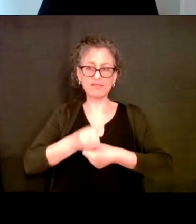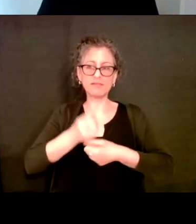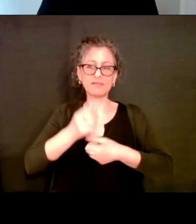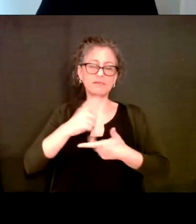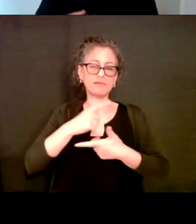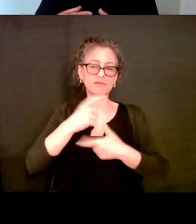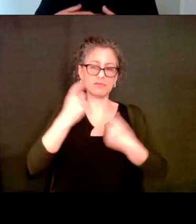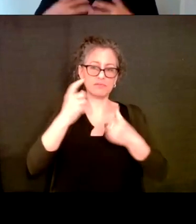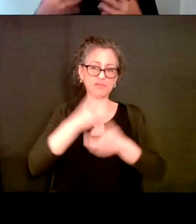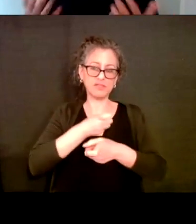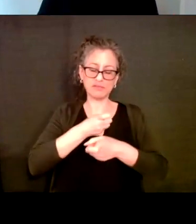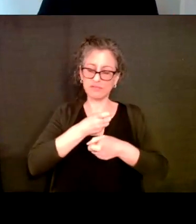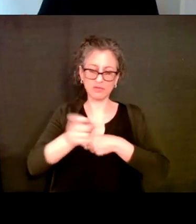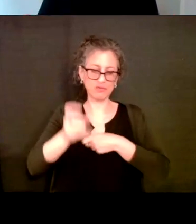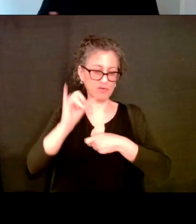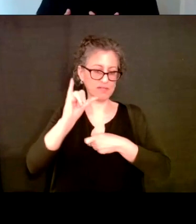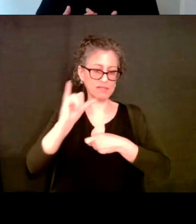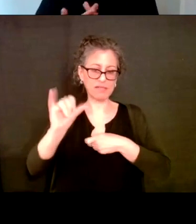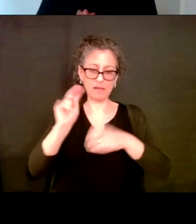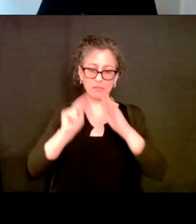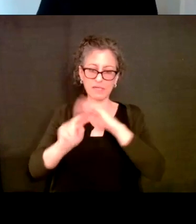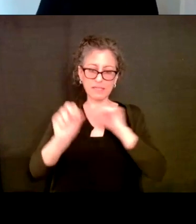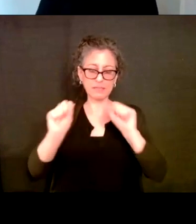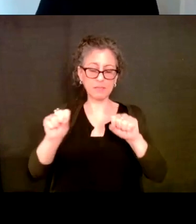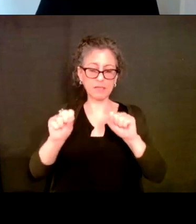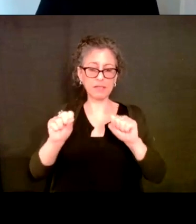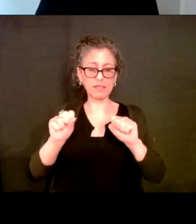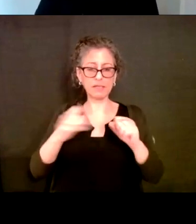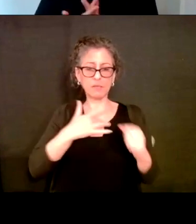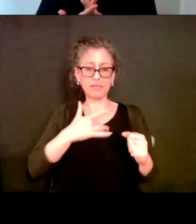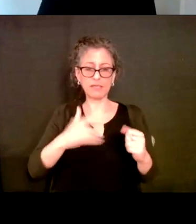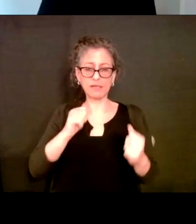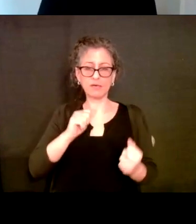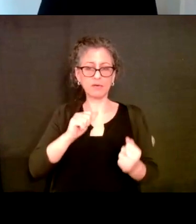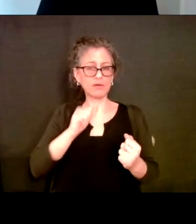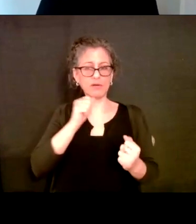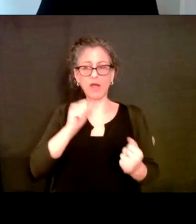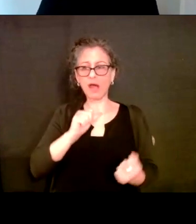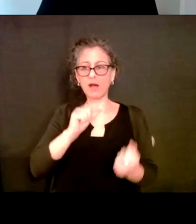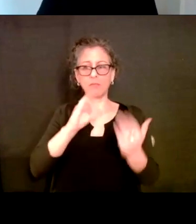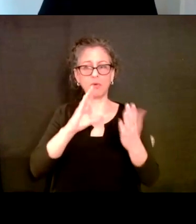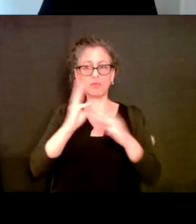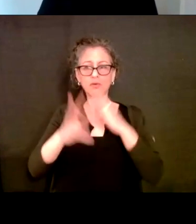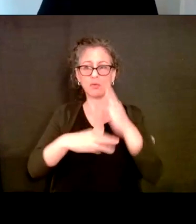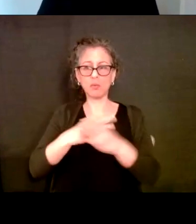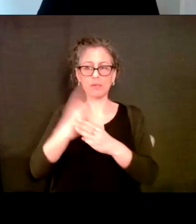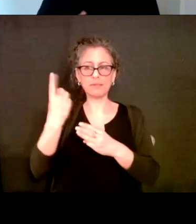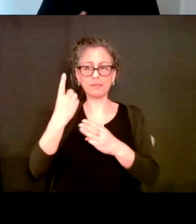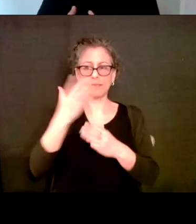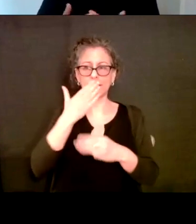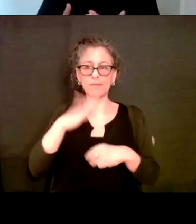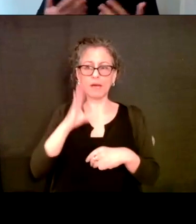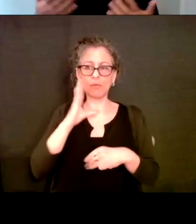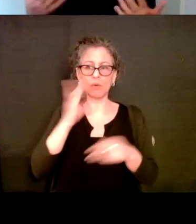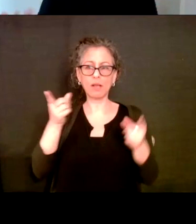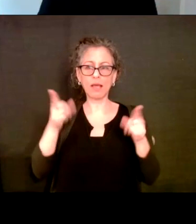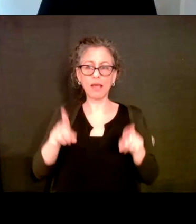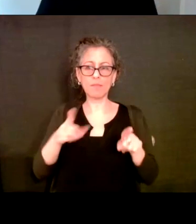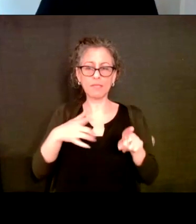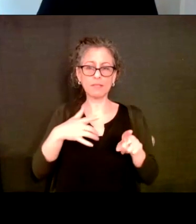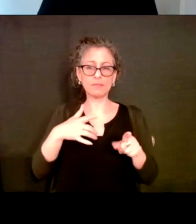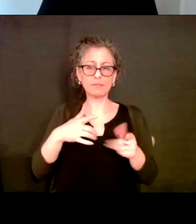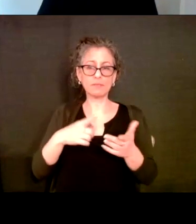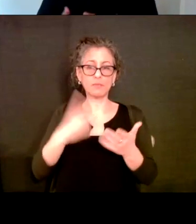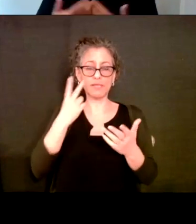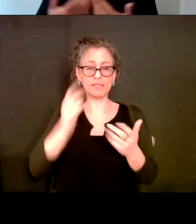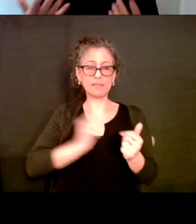predictability, because more often than not, we don't approach the world thinking something bad is going to happen. We oftentimes see ourselves